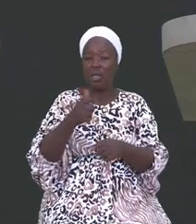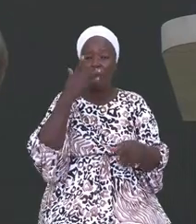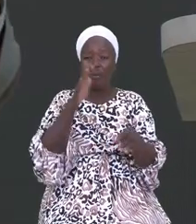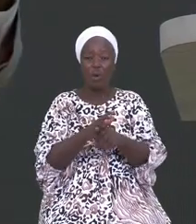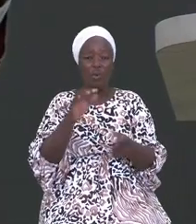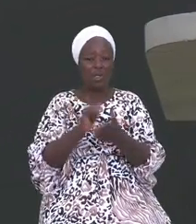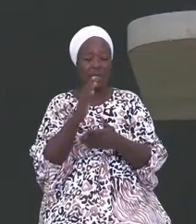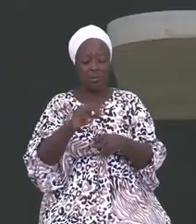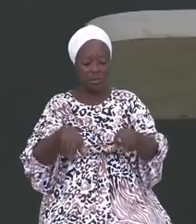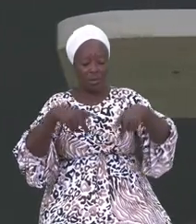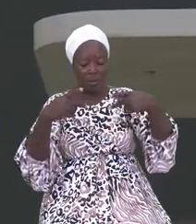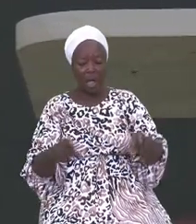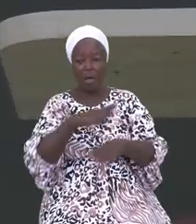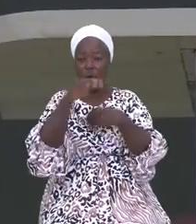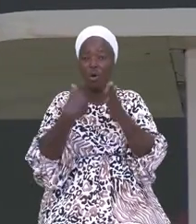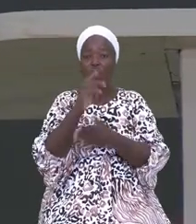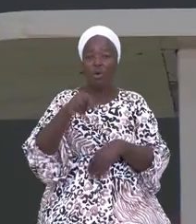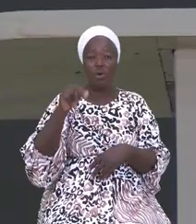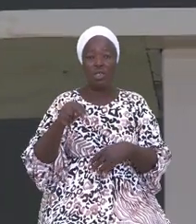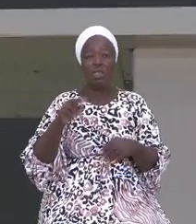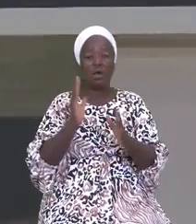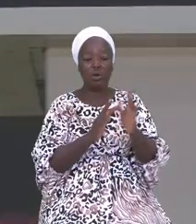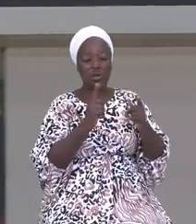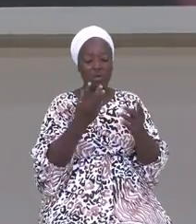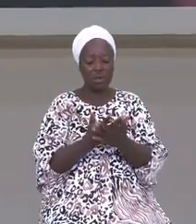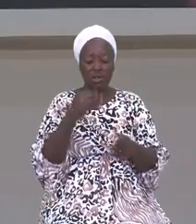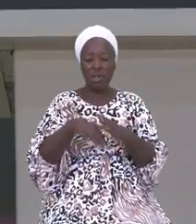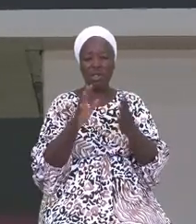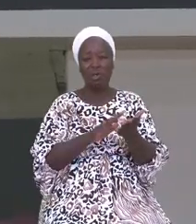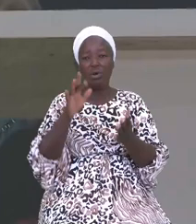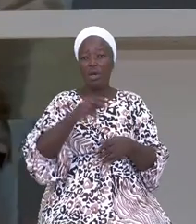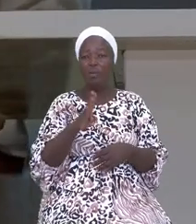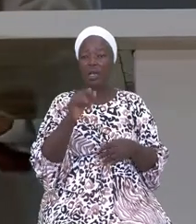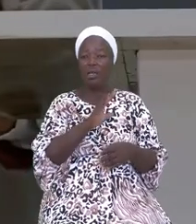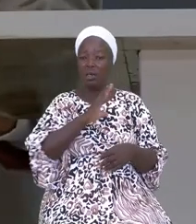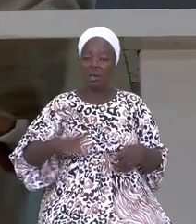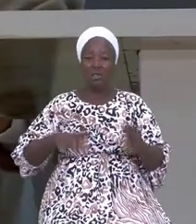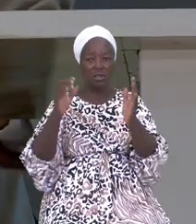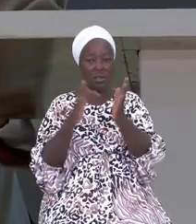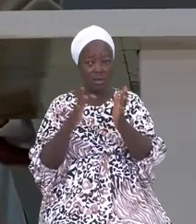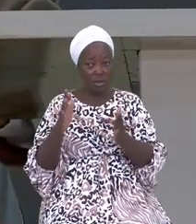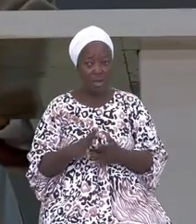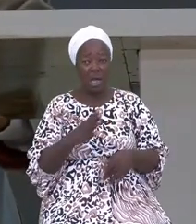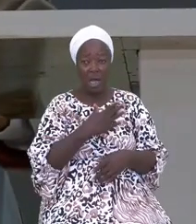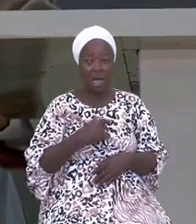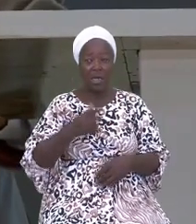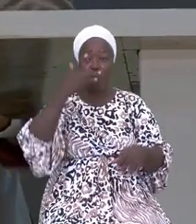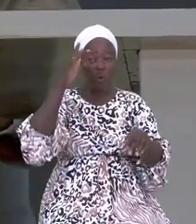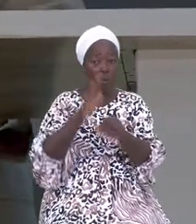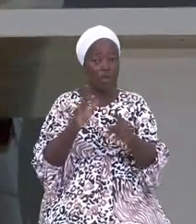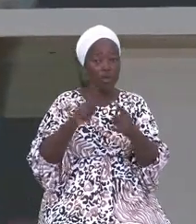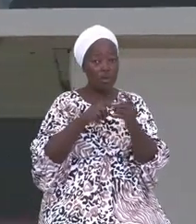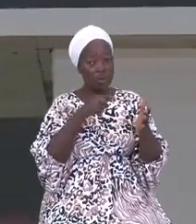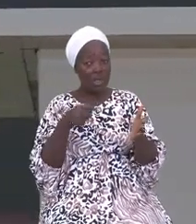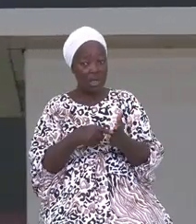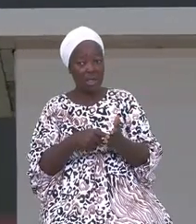will supply all your needs according into his riches in glory by Christ Jesus, and he swears to it,